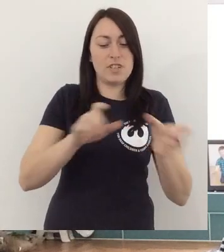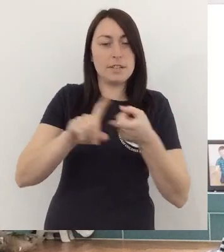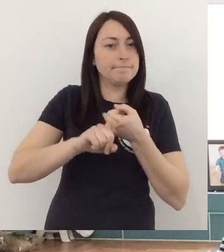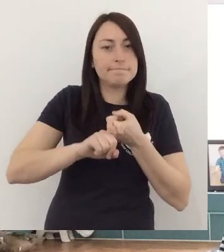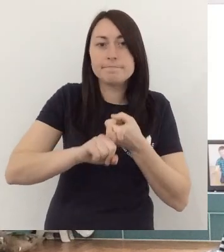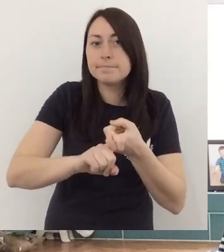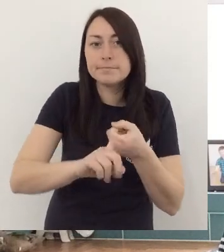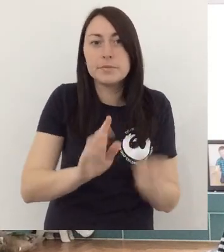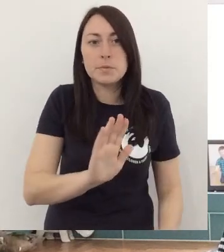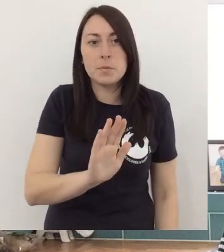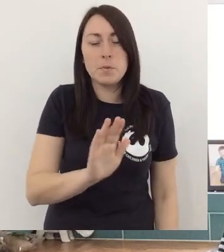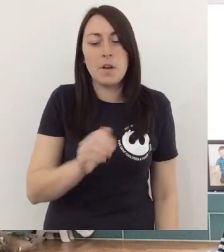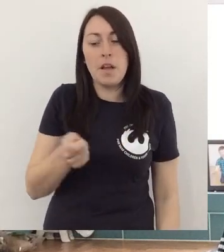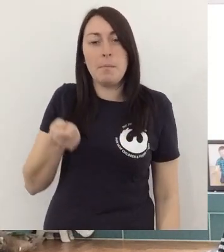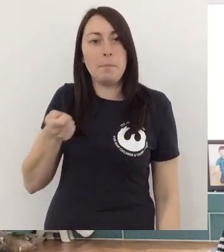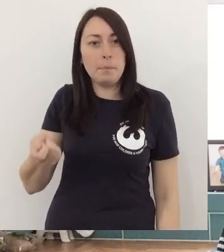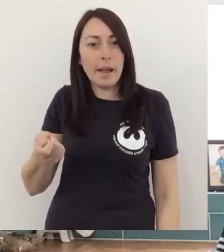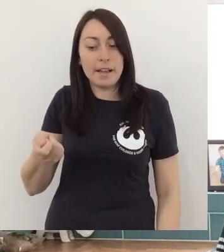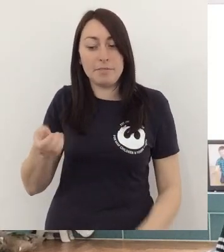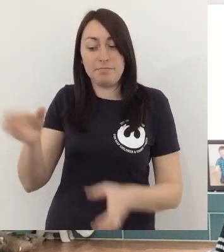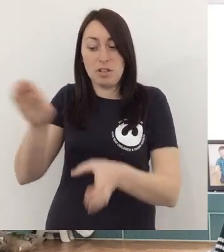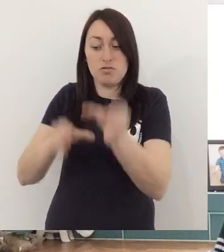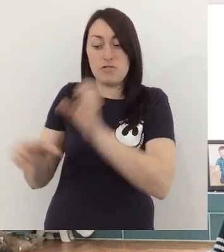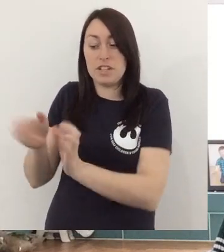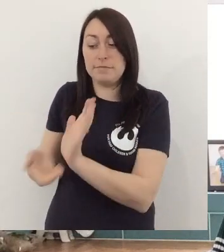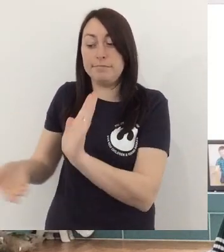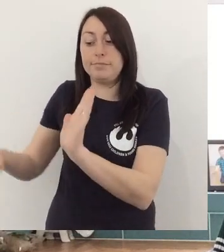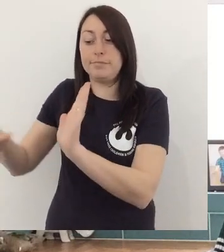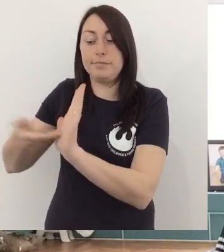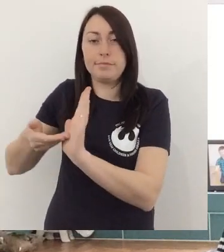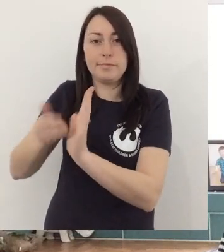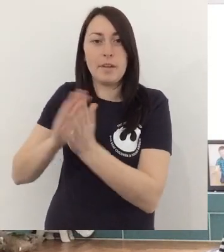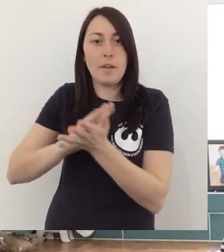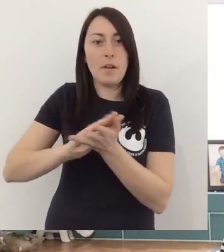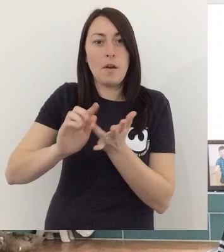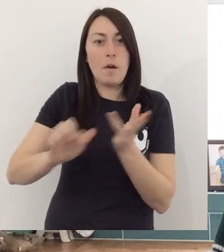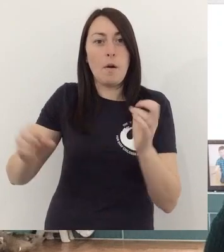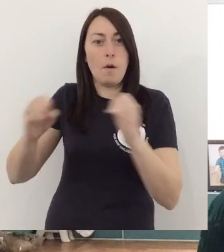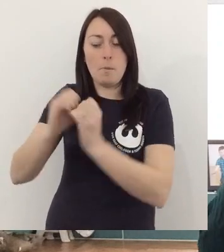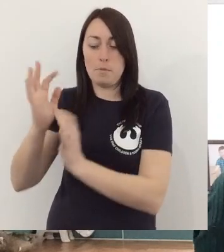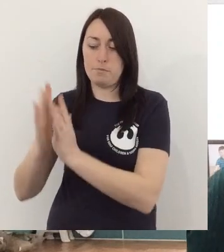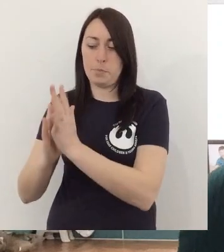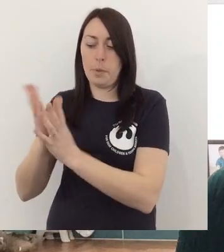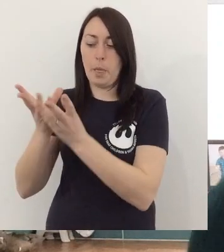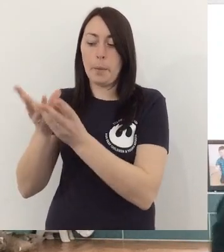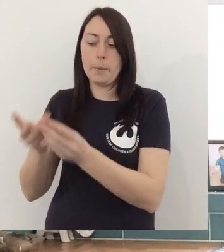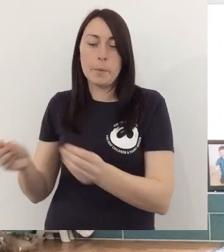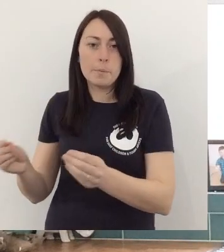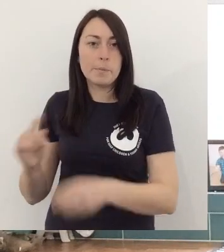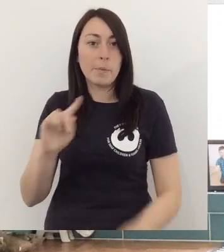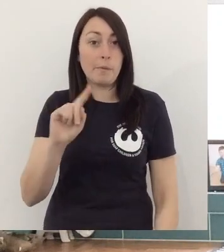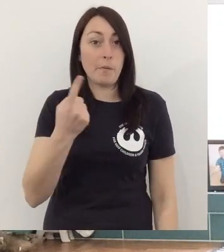in here first and we're going to melt them on the hob. So what we need is 150 grams of butter.